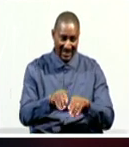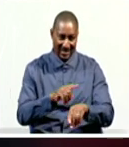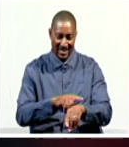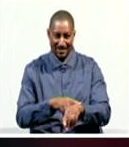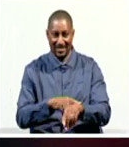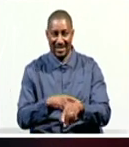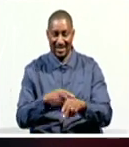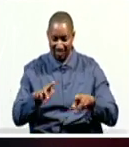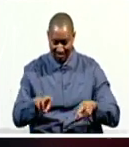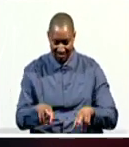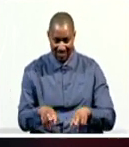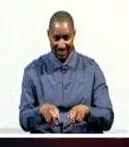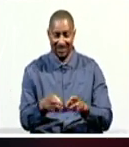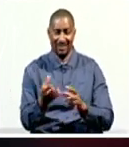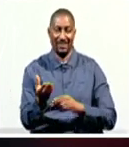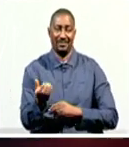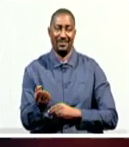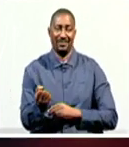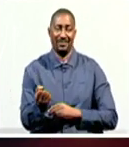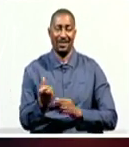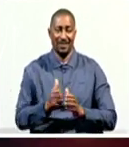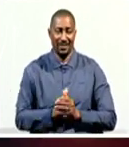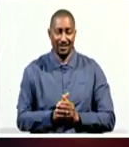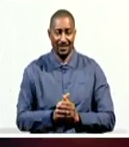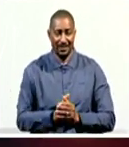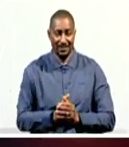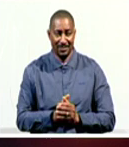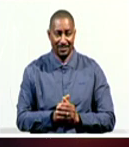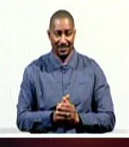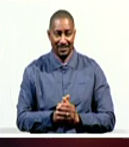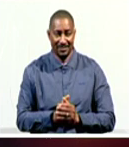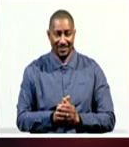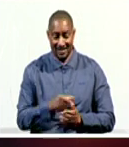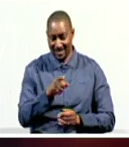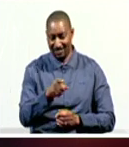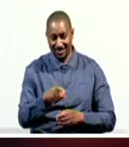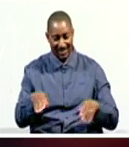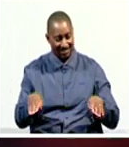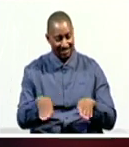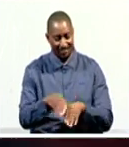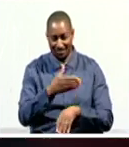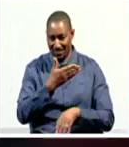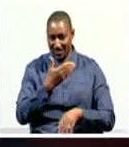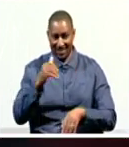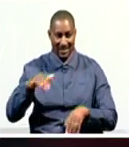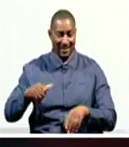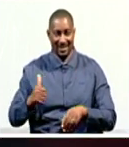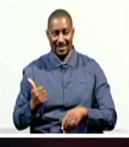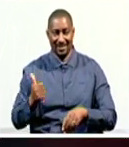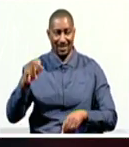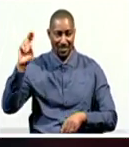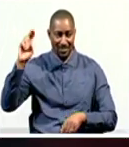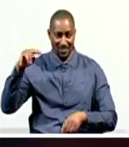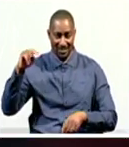but on a balance of scale, I would say HPP2 performed much better than most of the policies Namibia